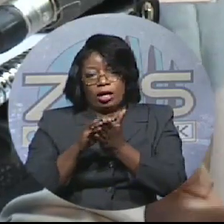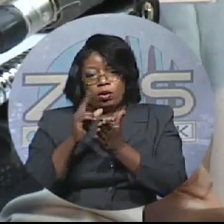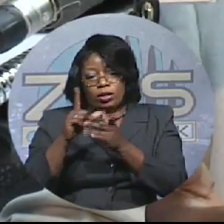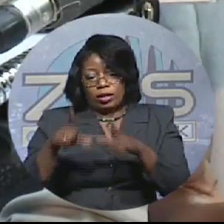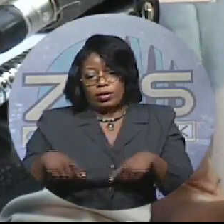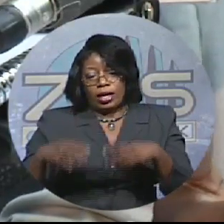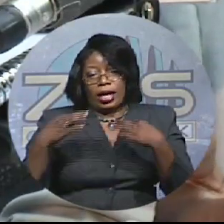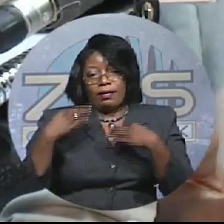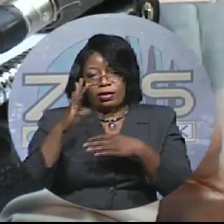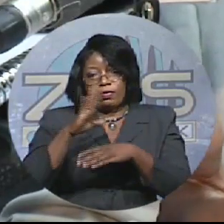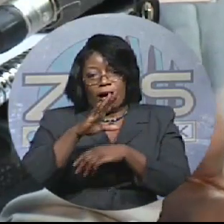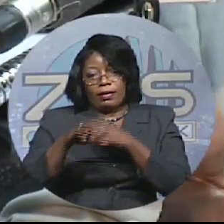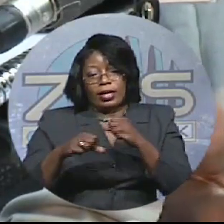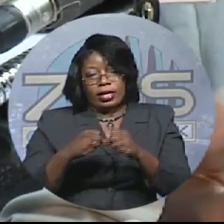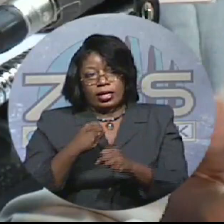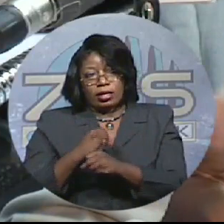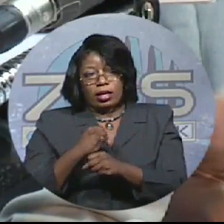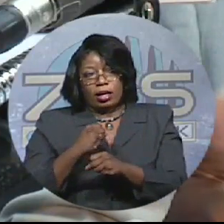Parliament is 5 years,